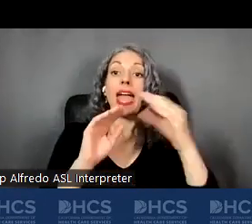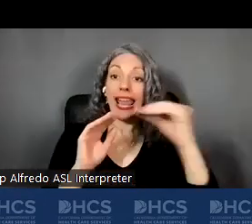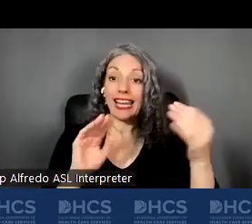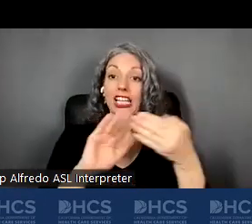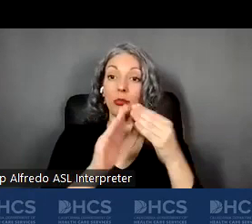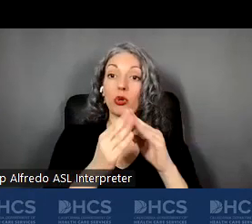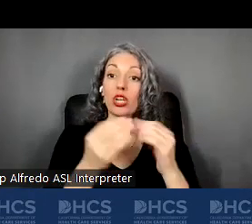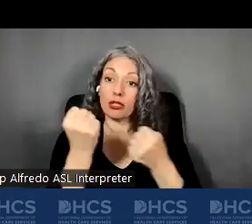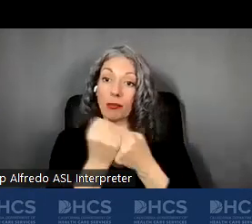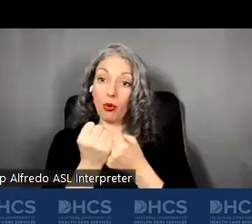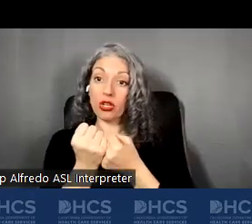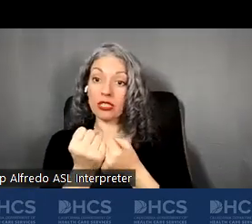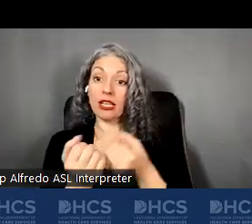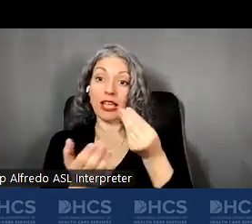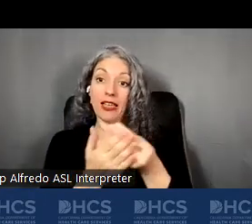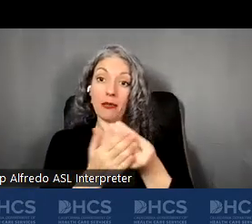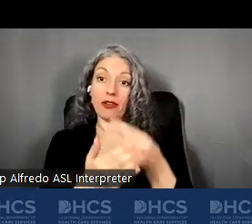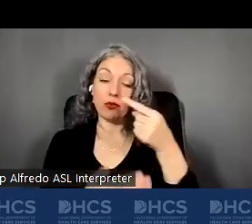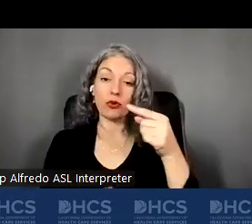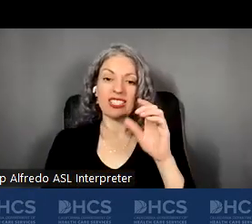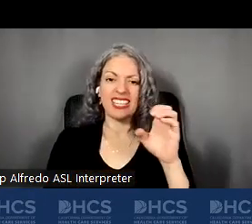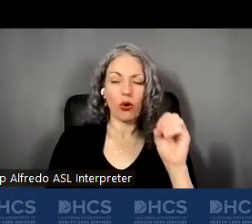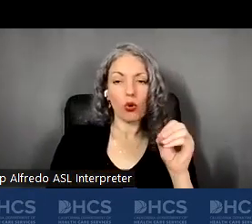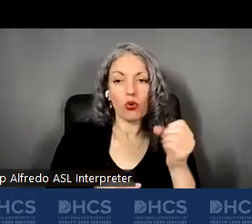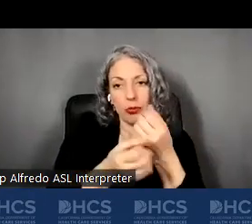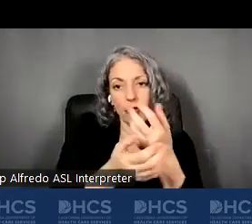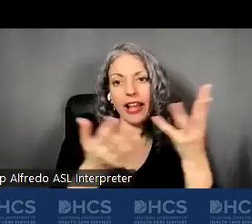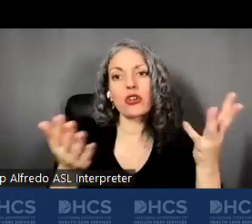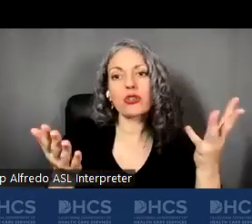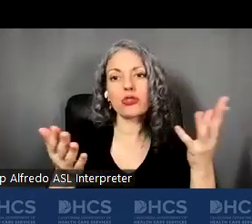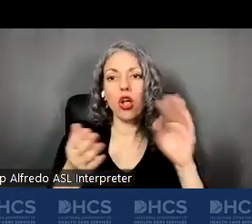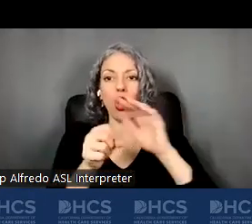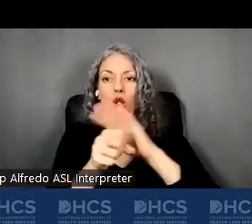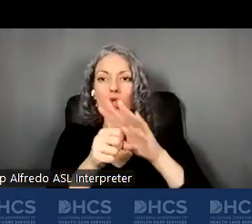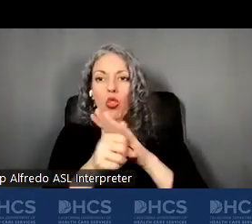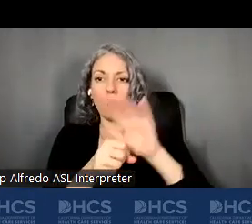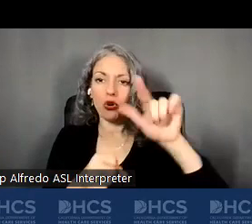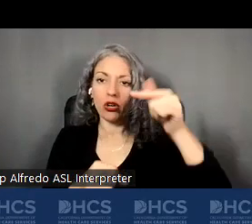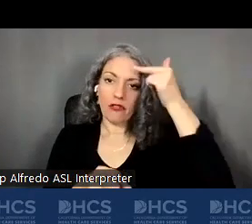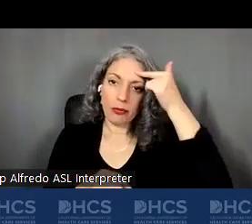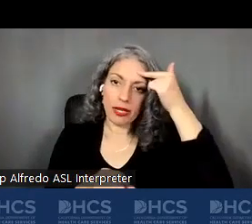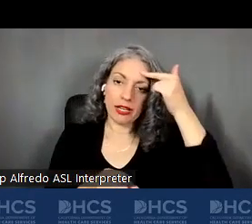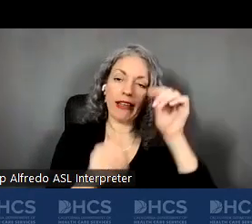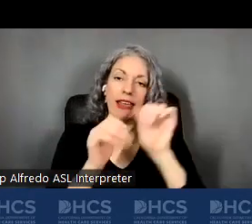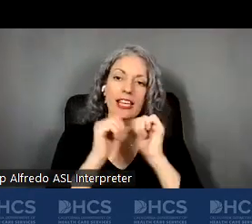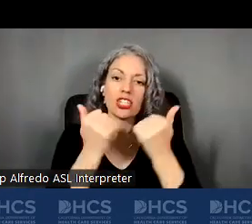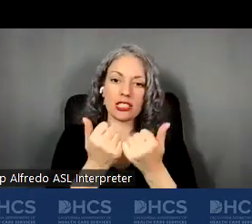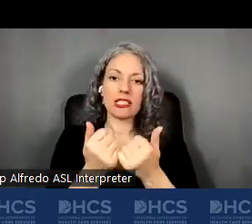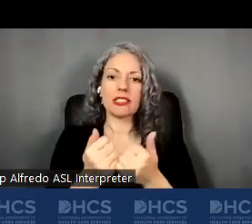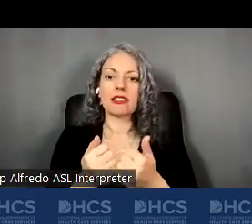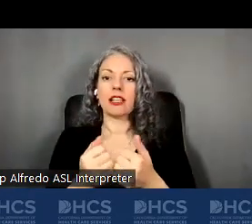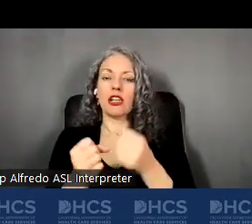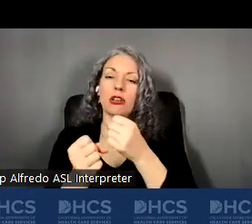dollars are to flow to CBOs, providers, local governmental entities, our tribal partners.